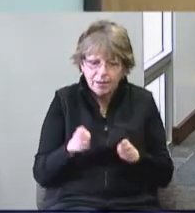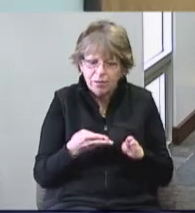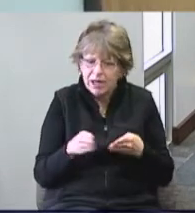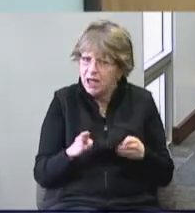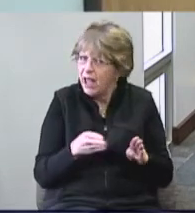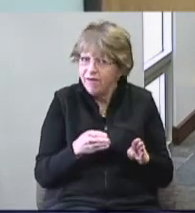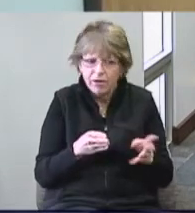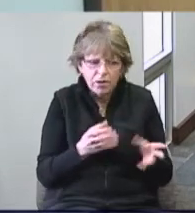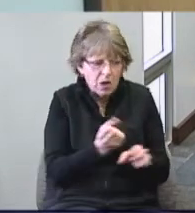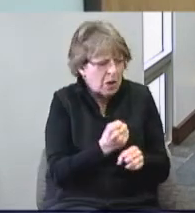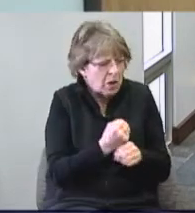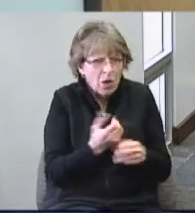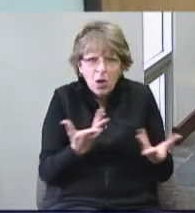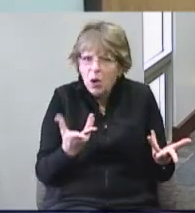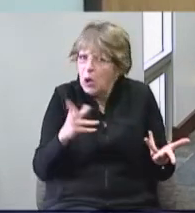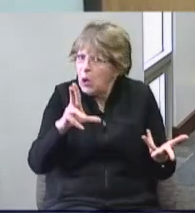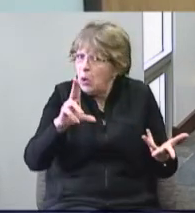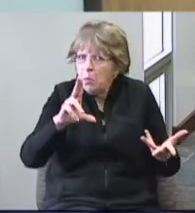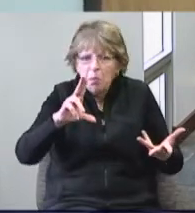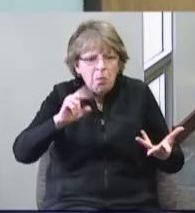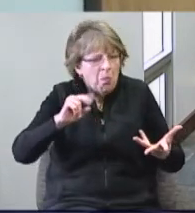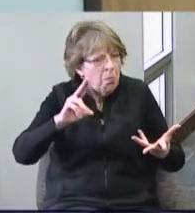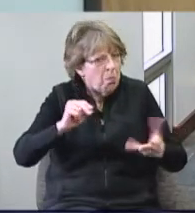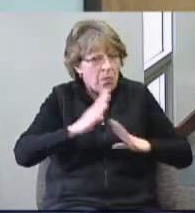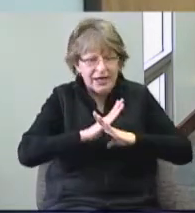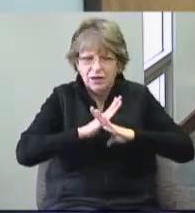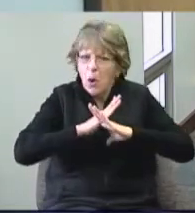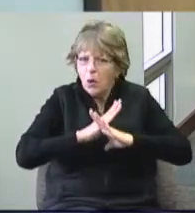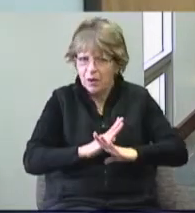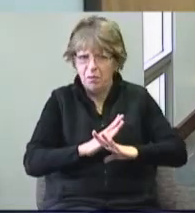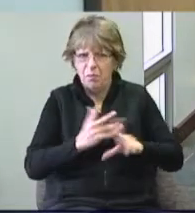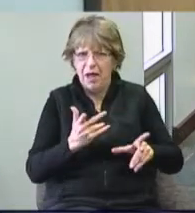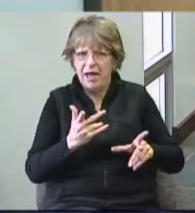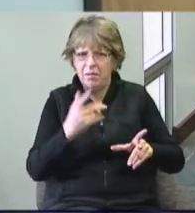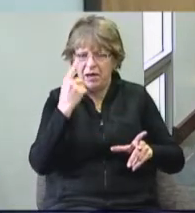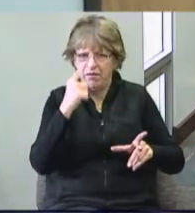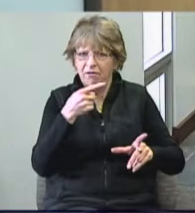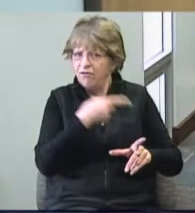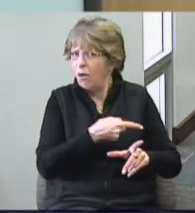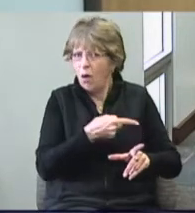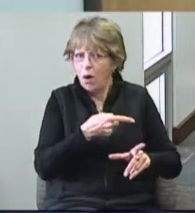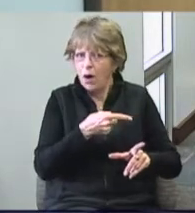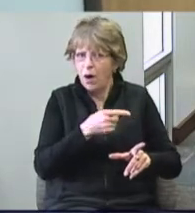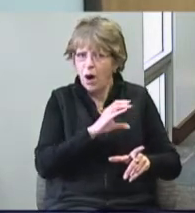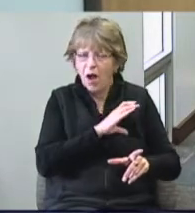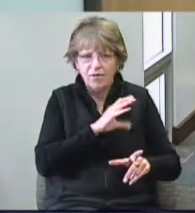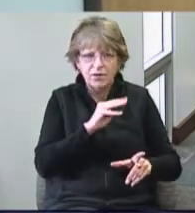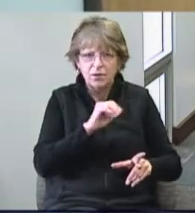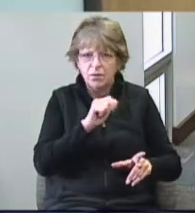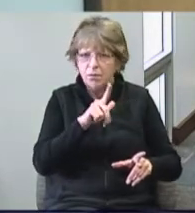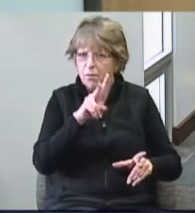no impediment for Officer Malvo to ever serve as a witness.